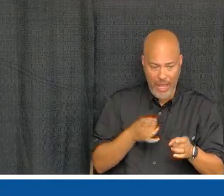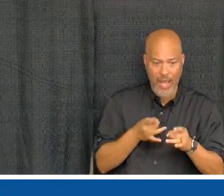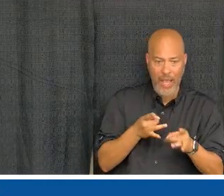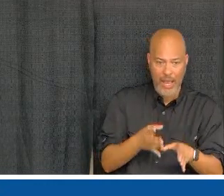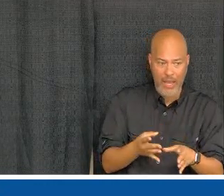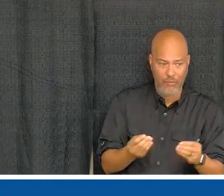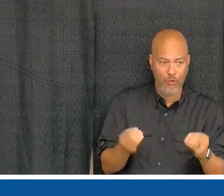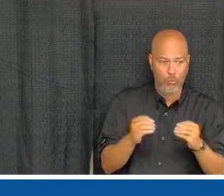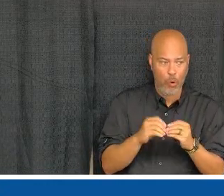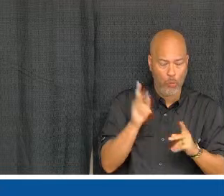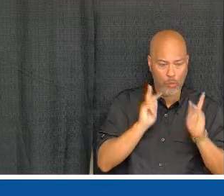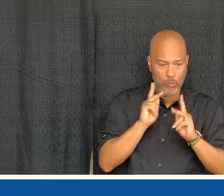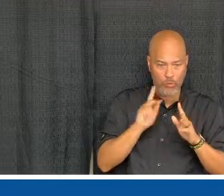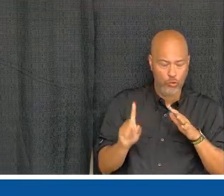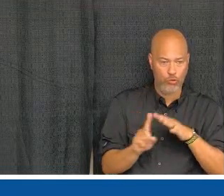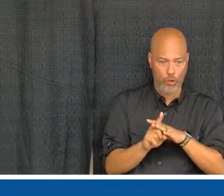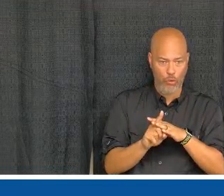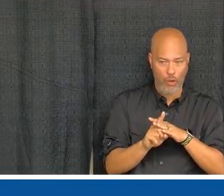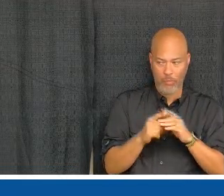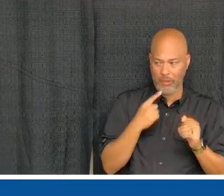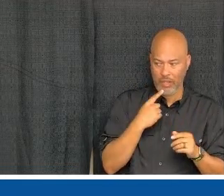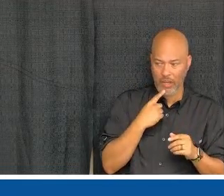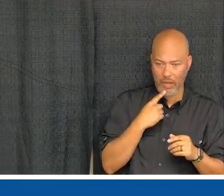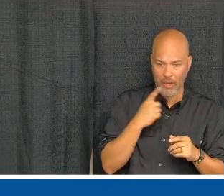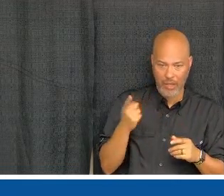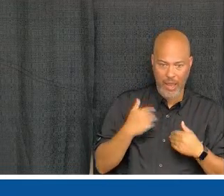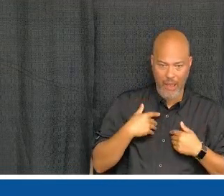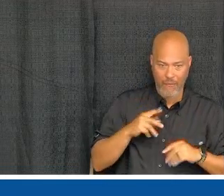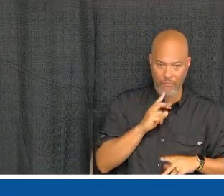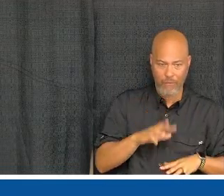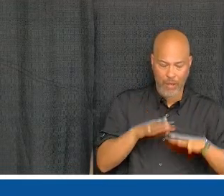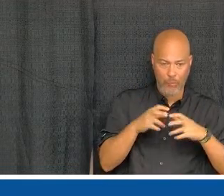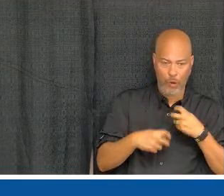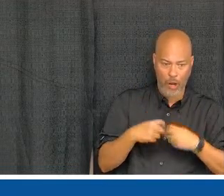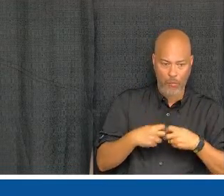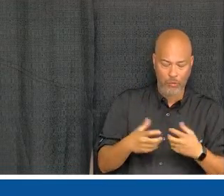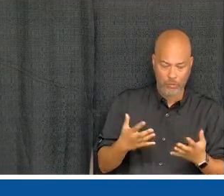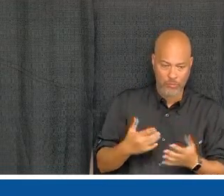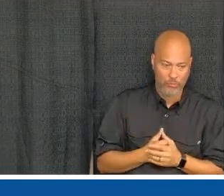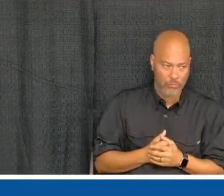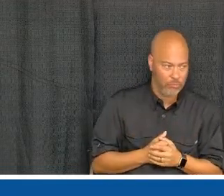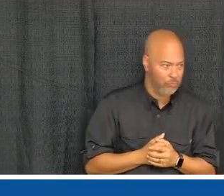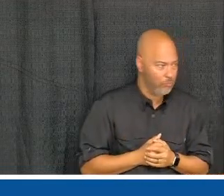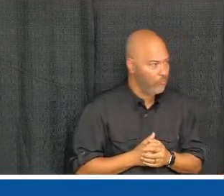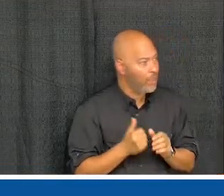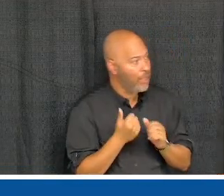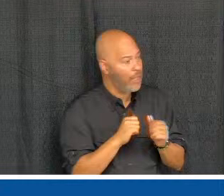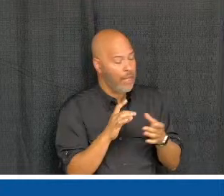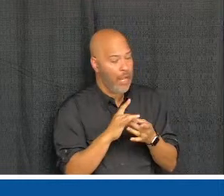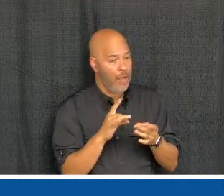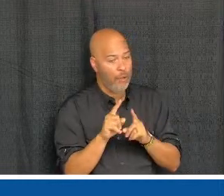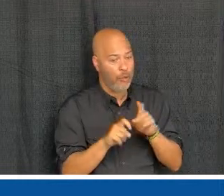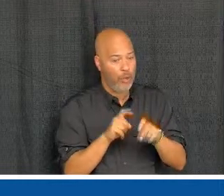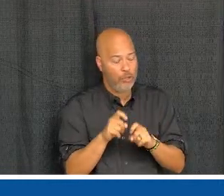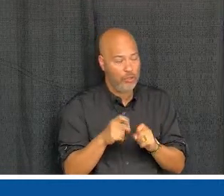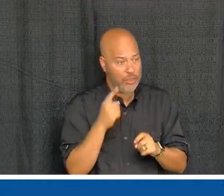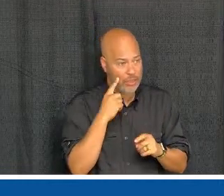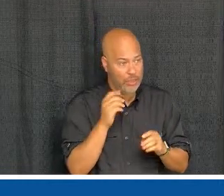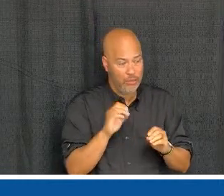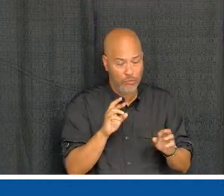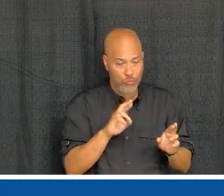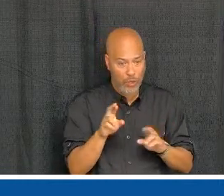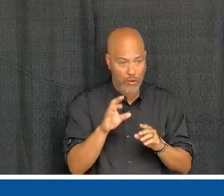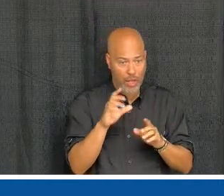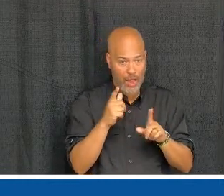more residents to show up here saying they have a flood problem. Thank you. Thank you, Mayor. Any other comment or question? Seeing none, we're ready for